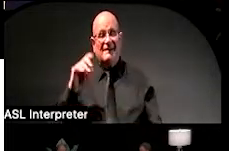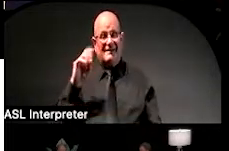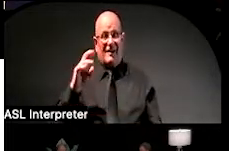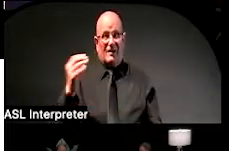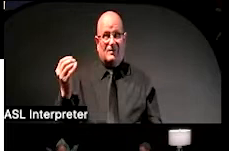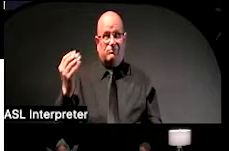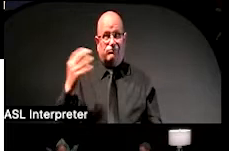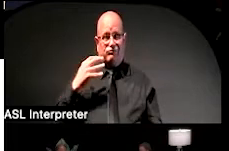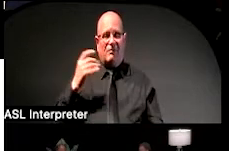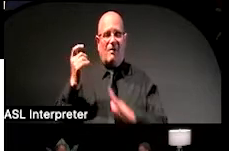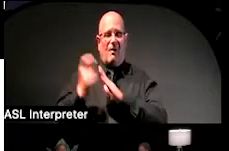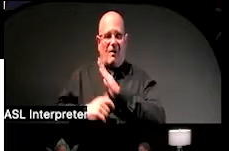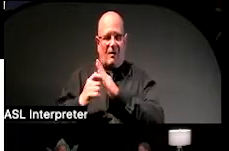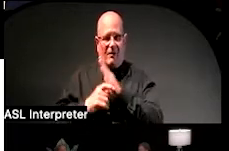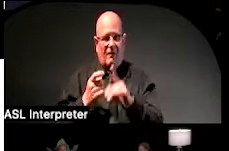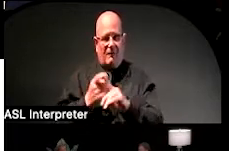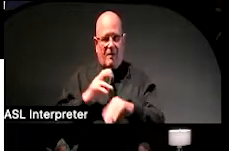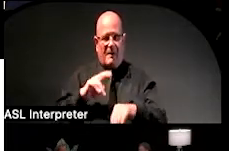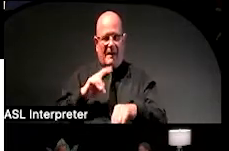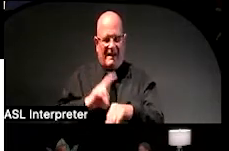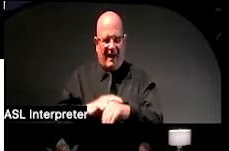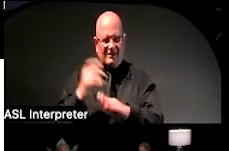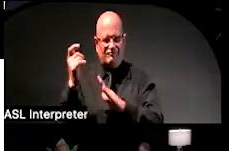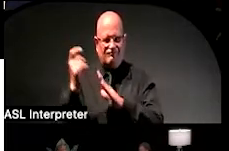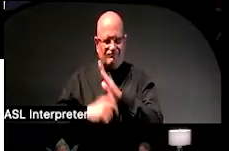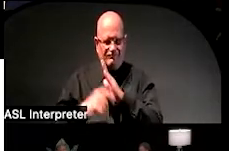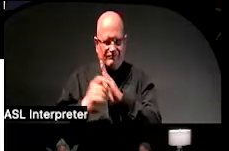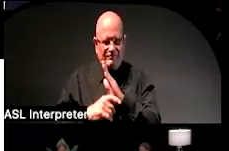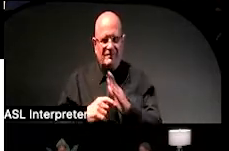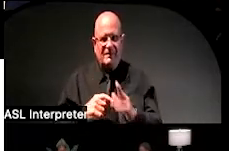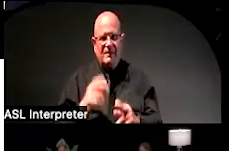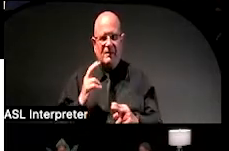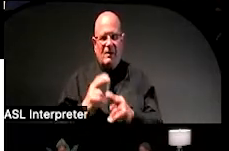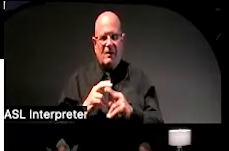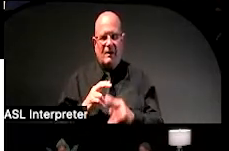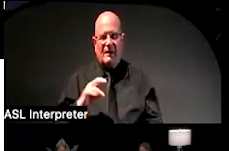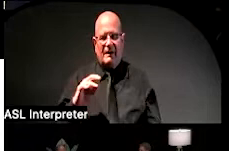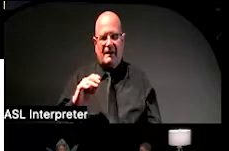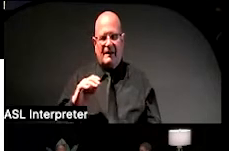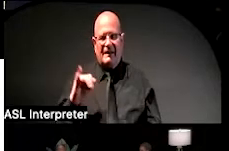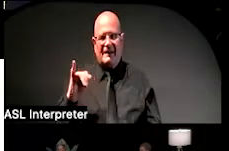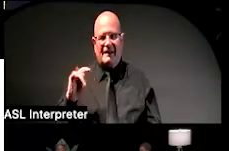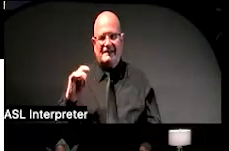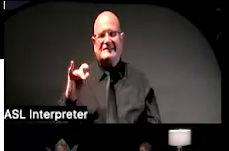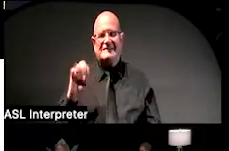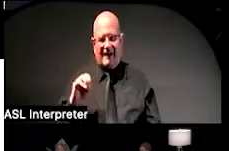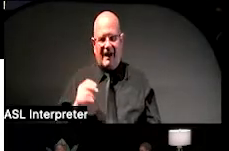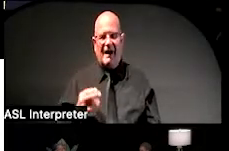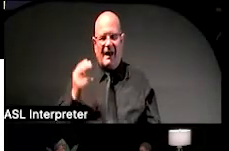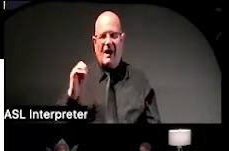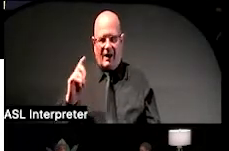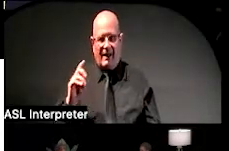article from a national publication called Inside Higher Ed. And the name of that